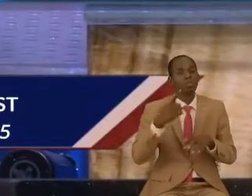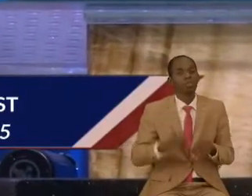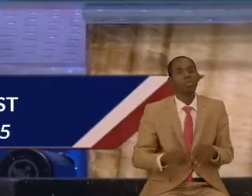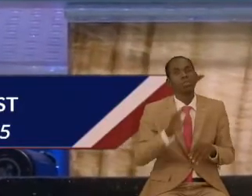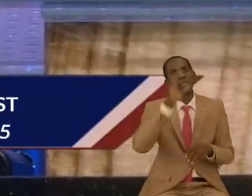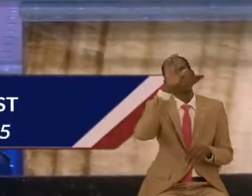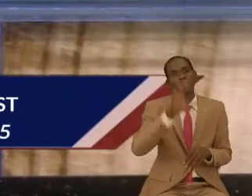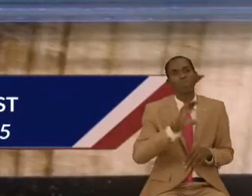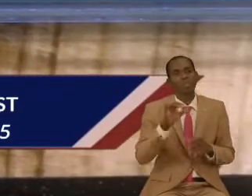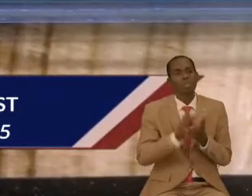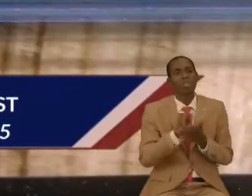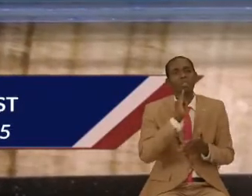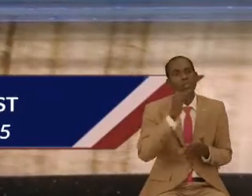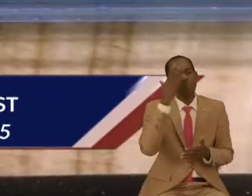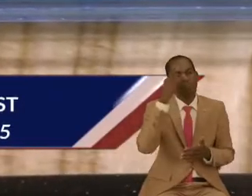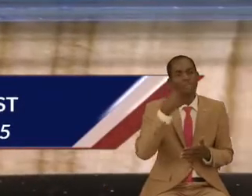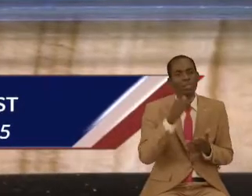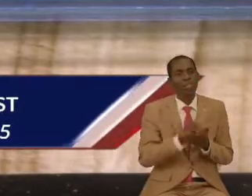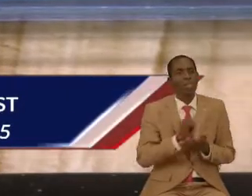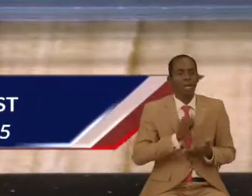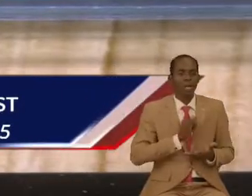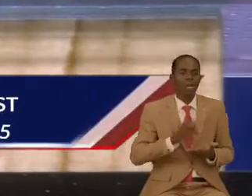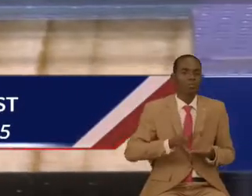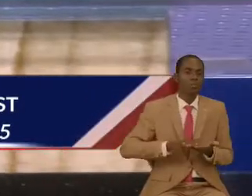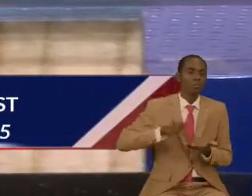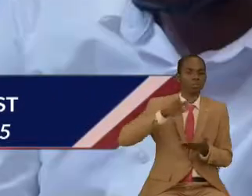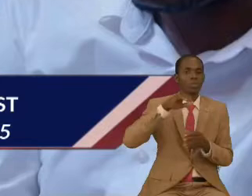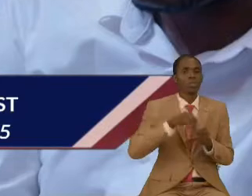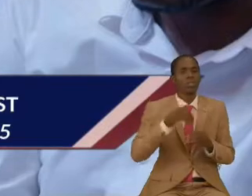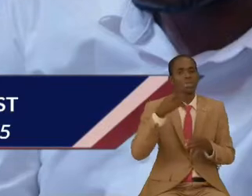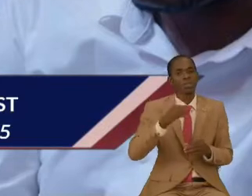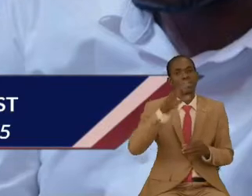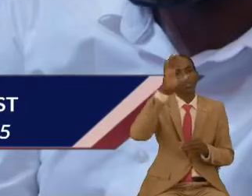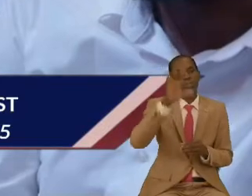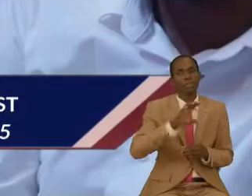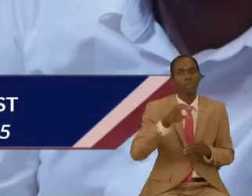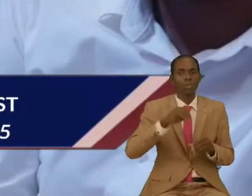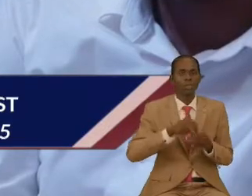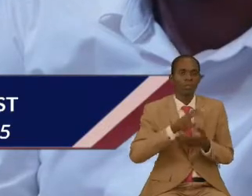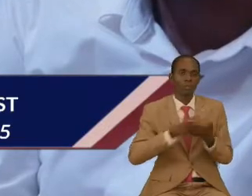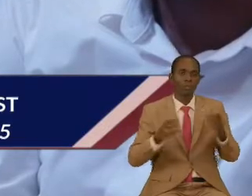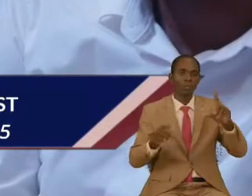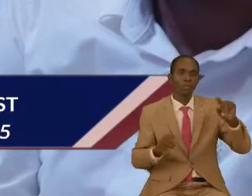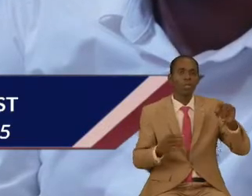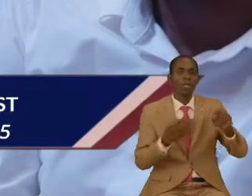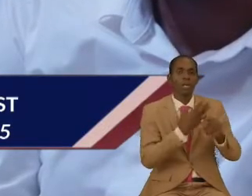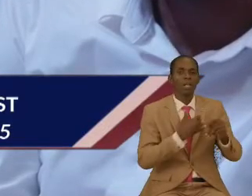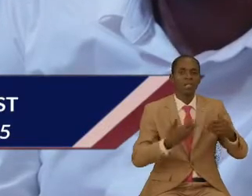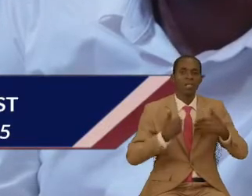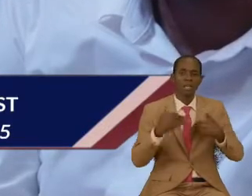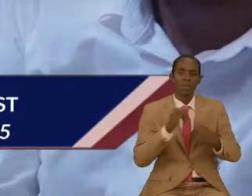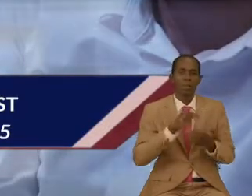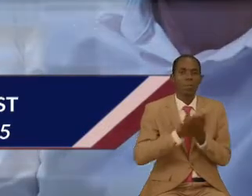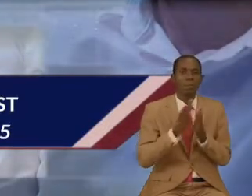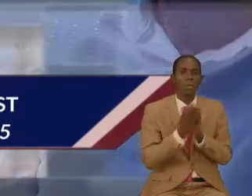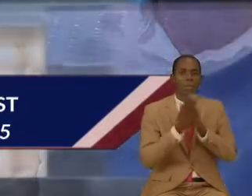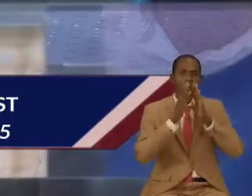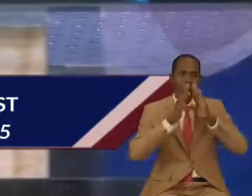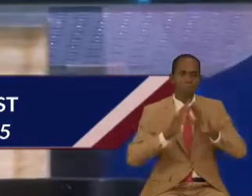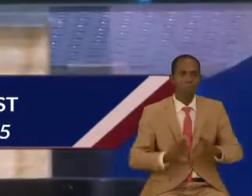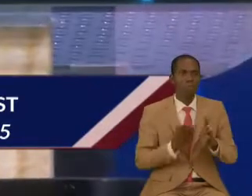in the cross. In verse 20, it says, and having made peace through